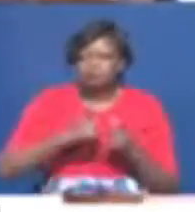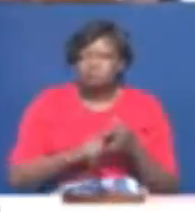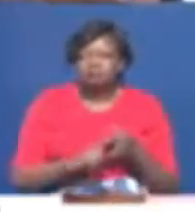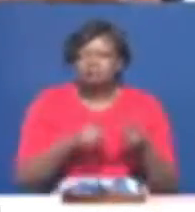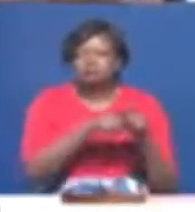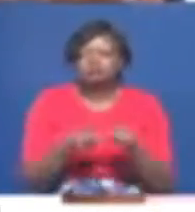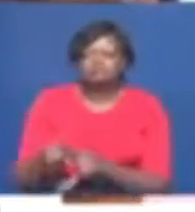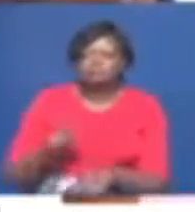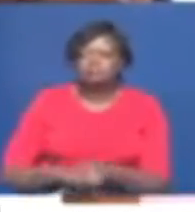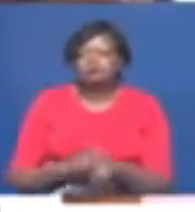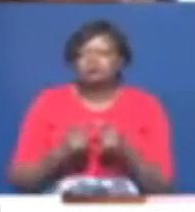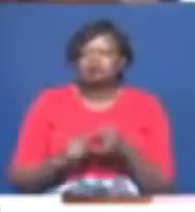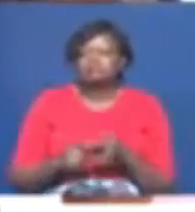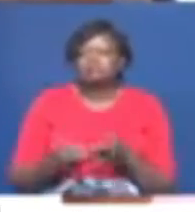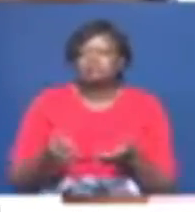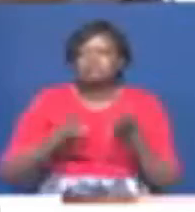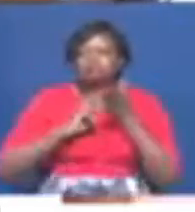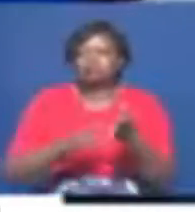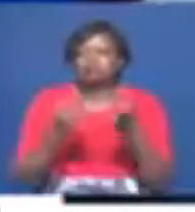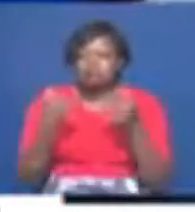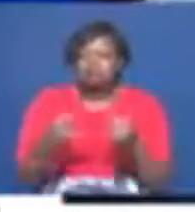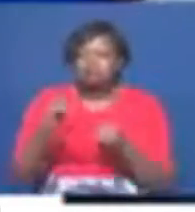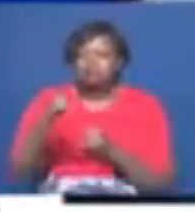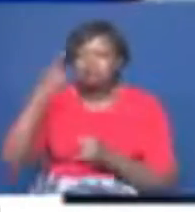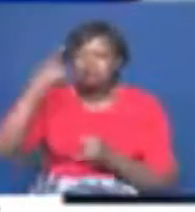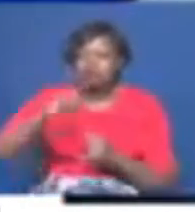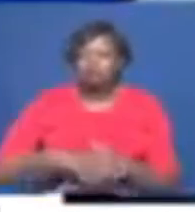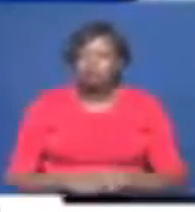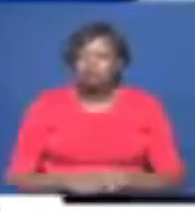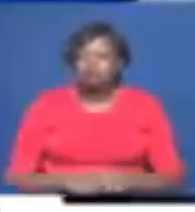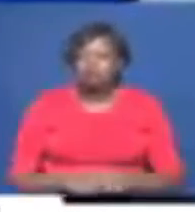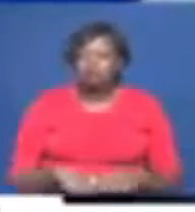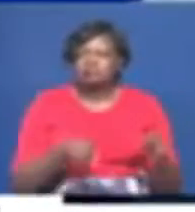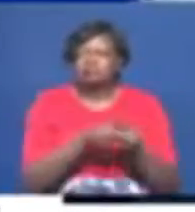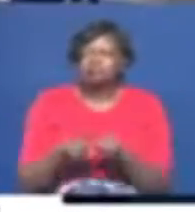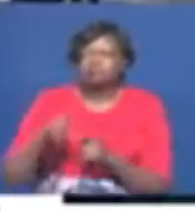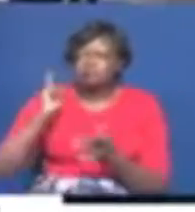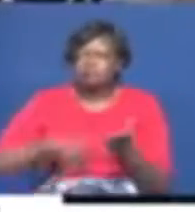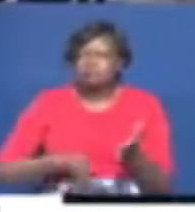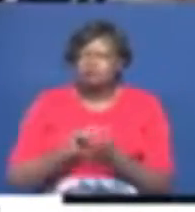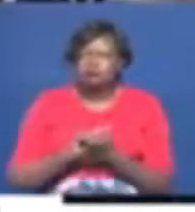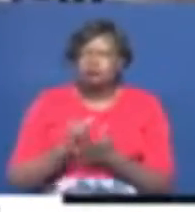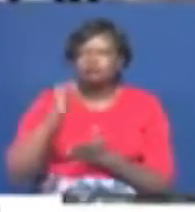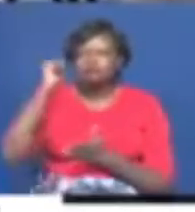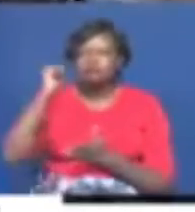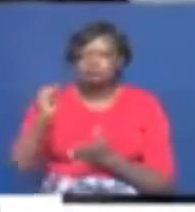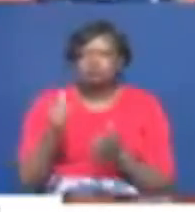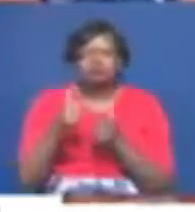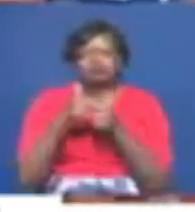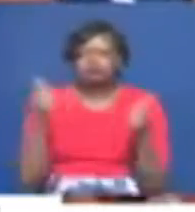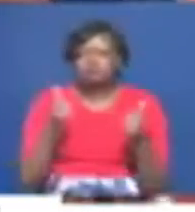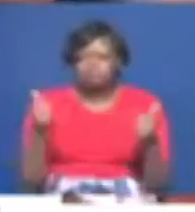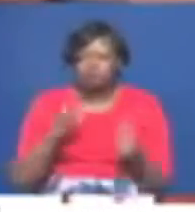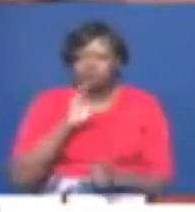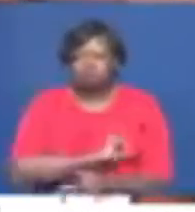vile unasimamia utekelezaji wa sera hizo. He also called for political sobriety and tolerance in